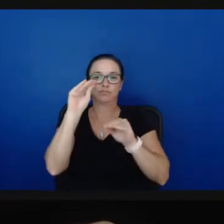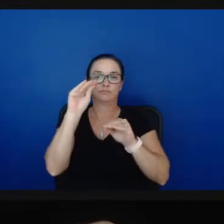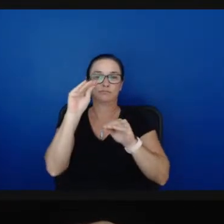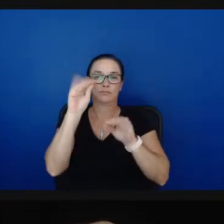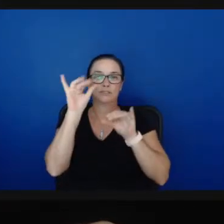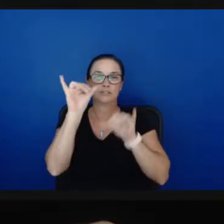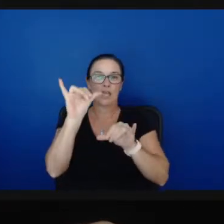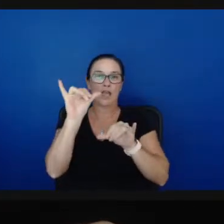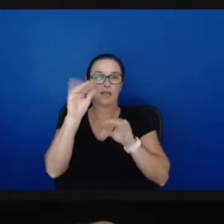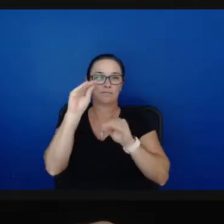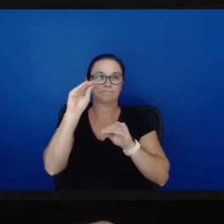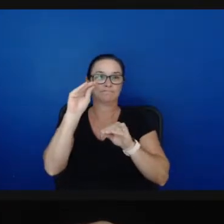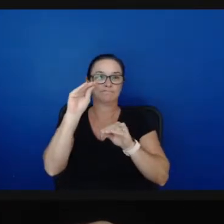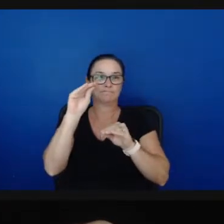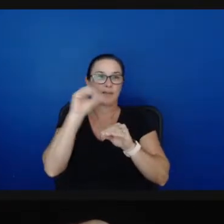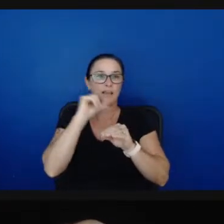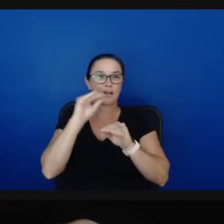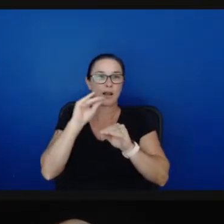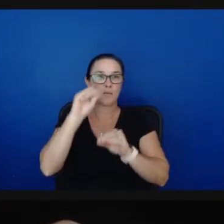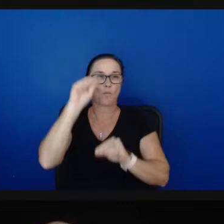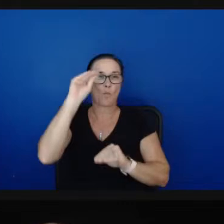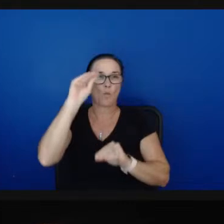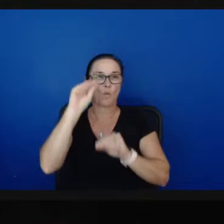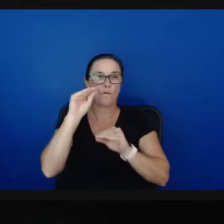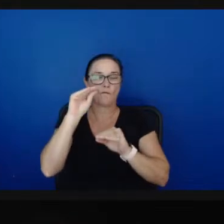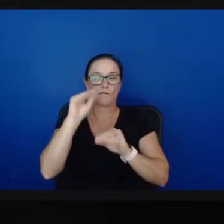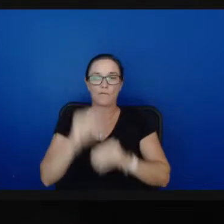staying still and adjustments happening outside the caldera.